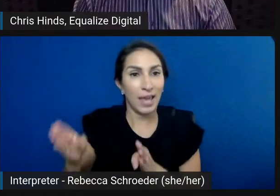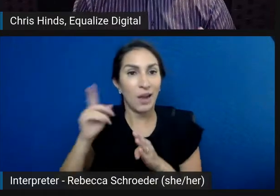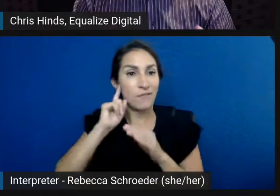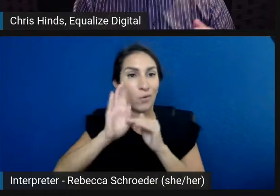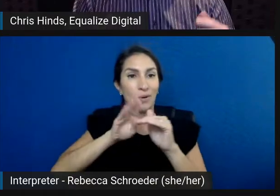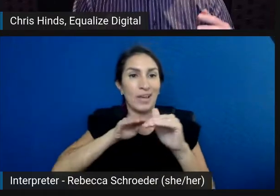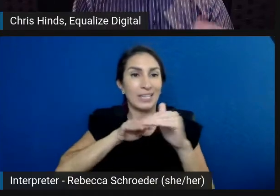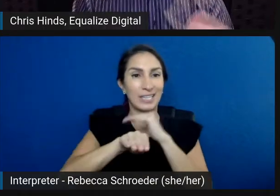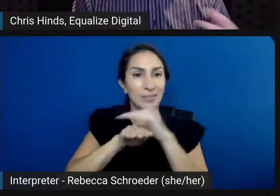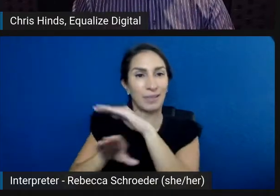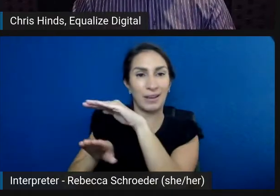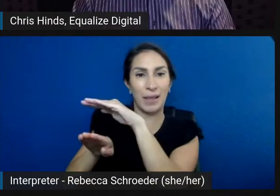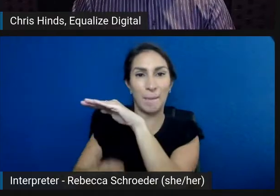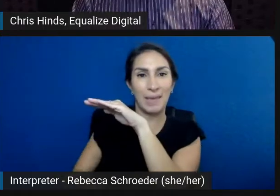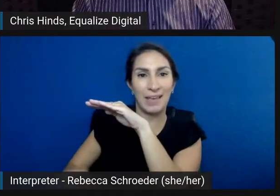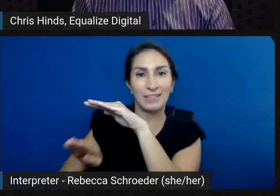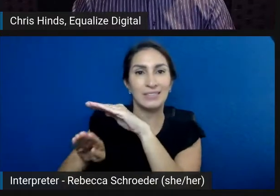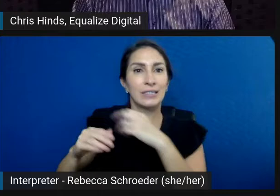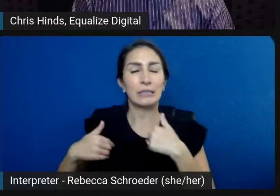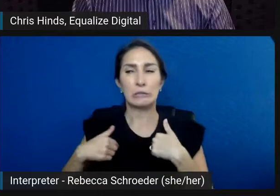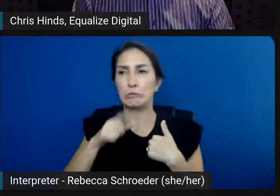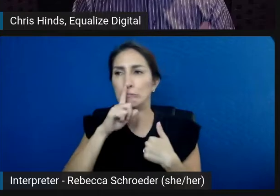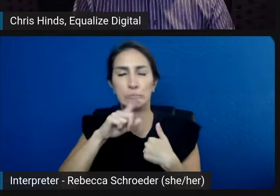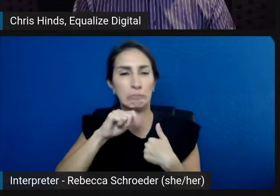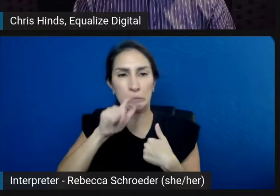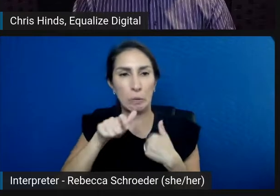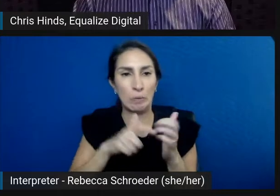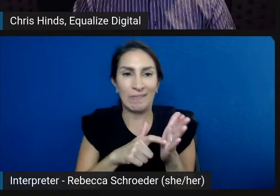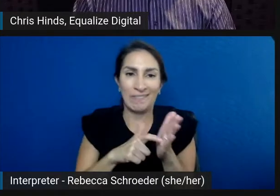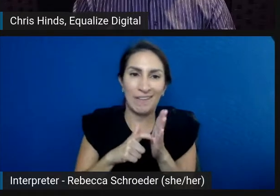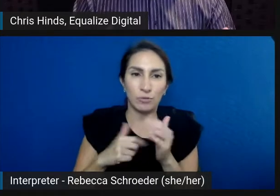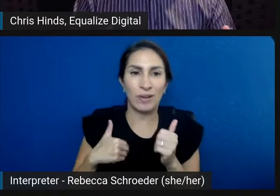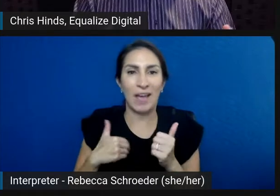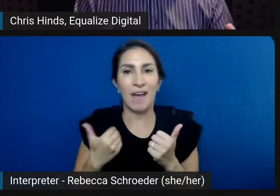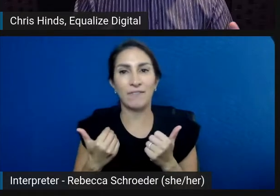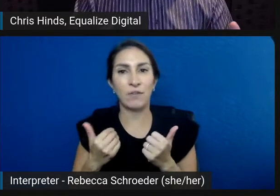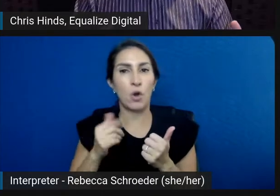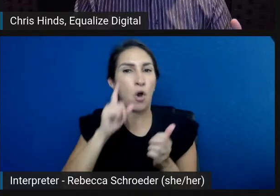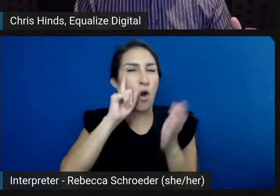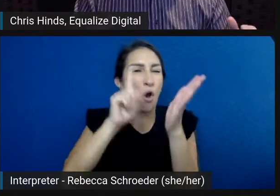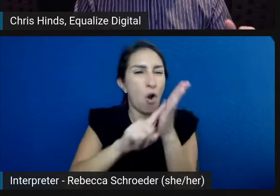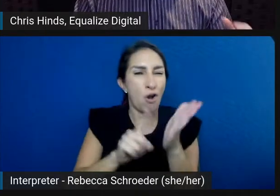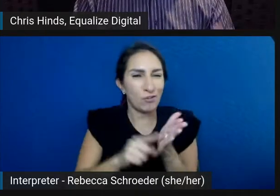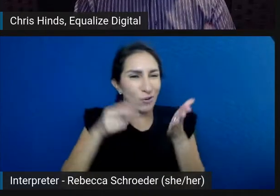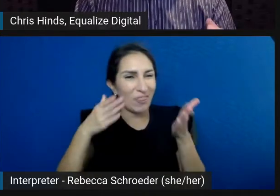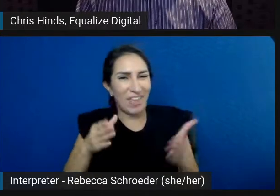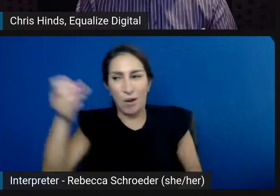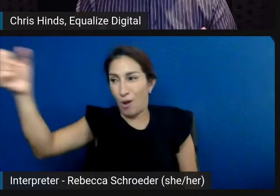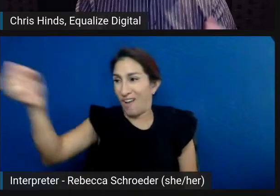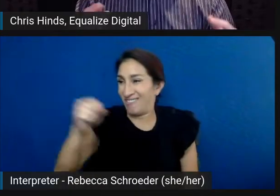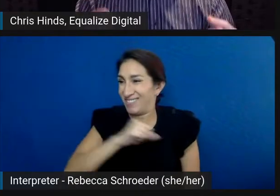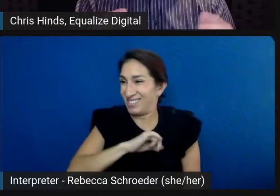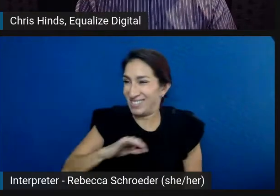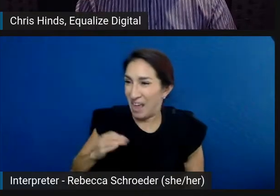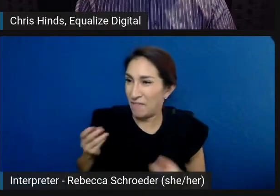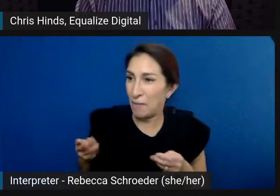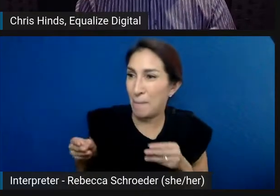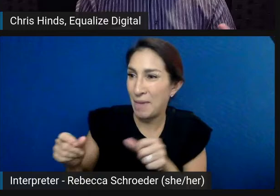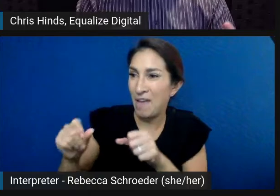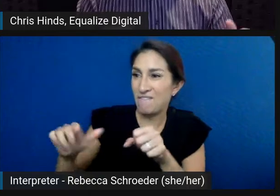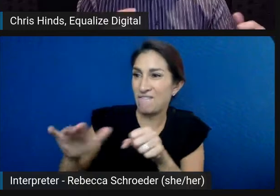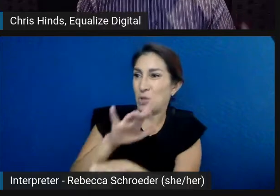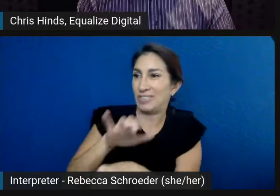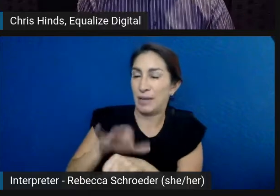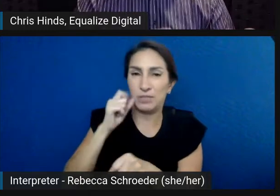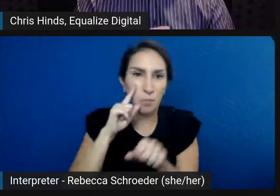accessibility basics. Like you don't necessarily have to have an auditor on staff, but if you have a good scanning solution that's not an overlay